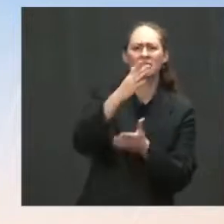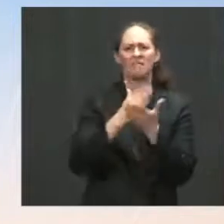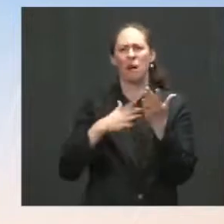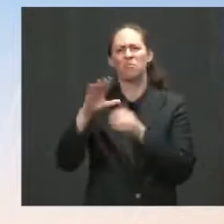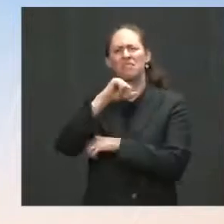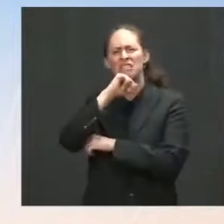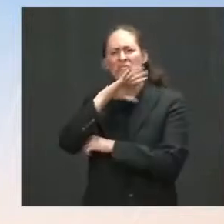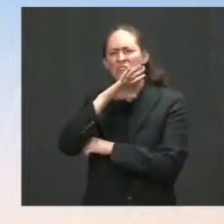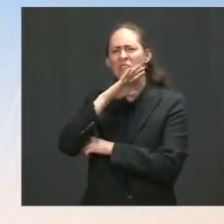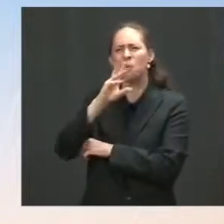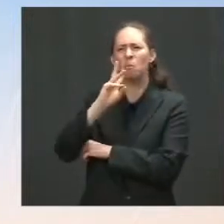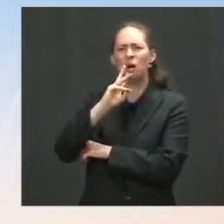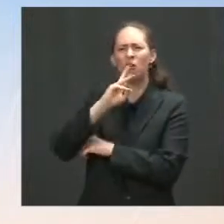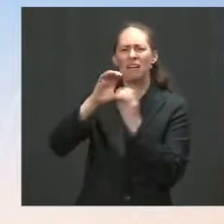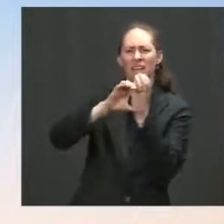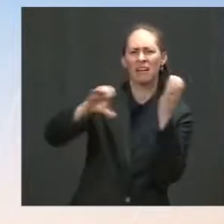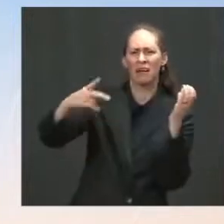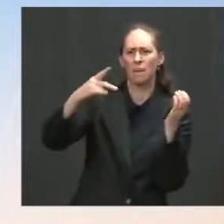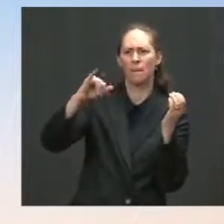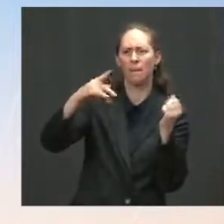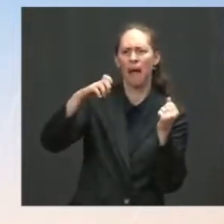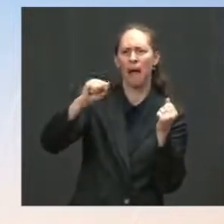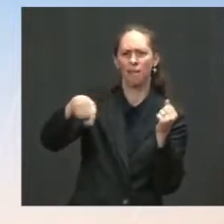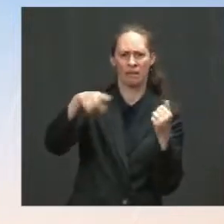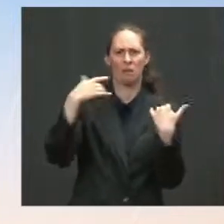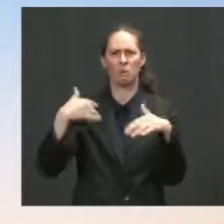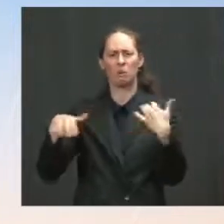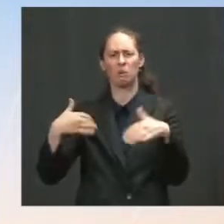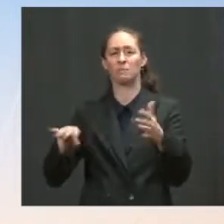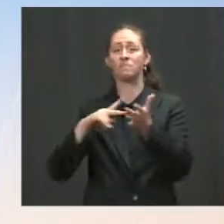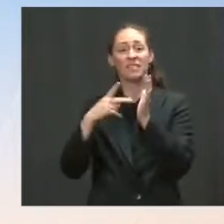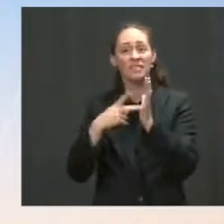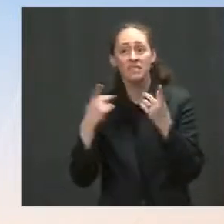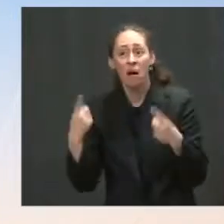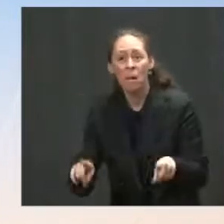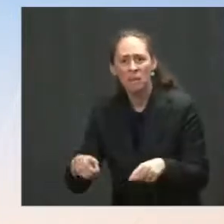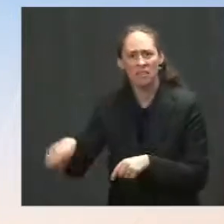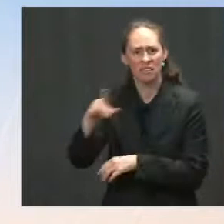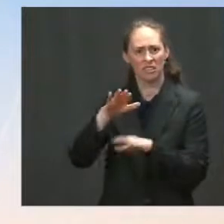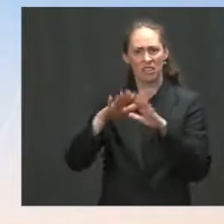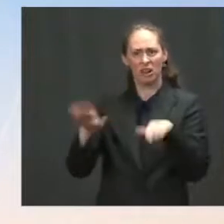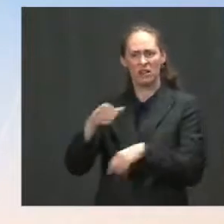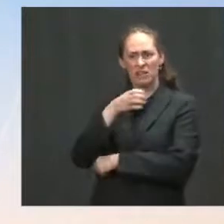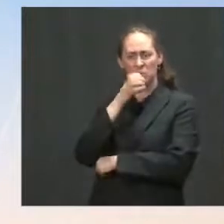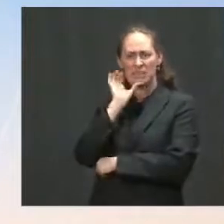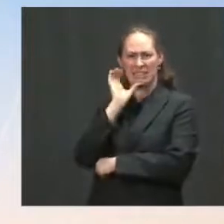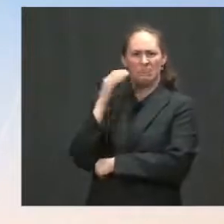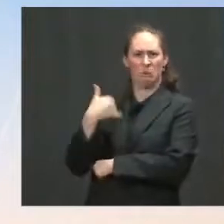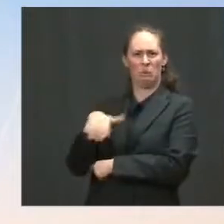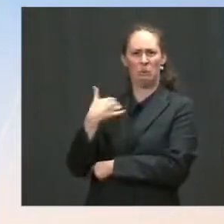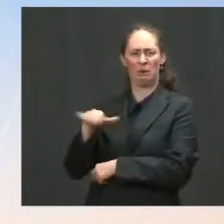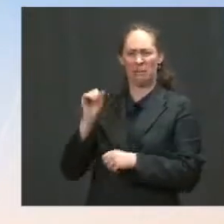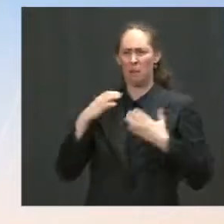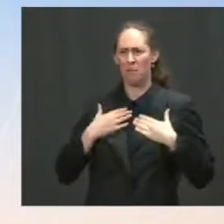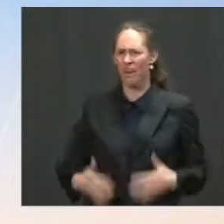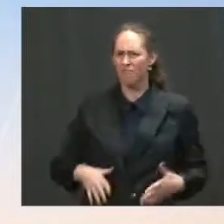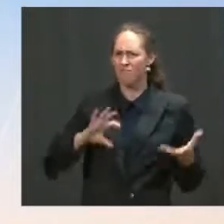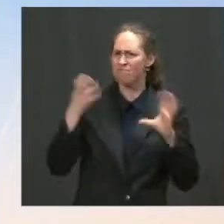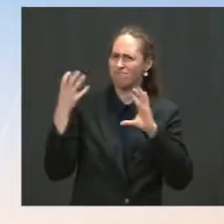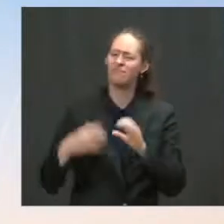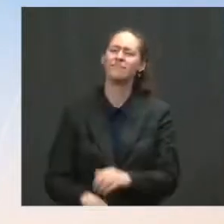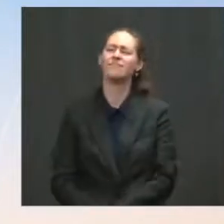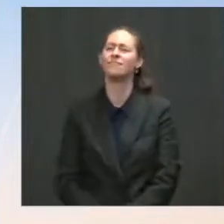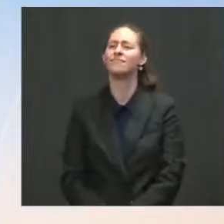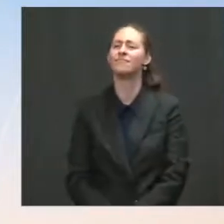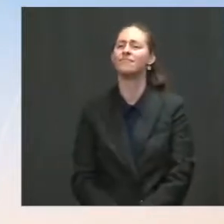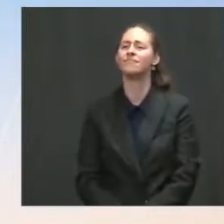in life. And the president clearly thinks that's unacceptable, as do a number of members of Congress. And that's why the deal makes the largest investment in clean drinking